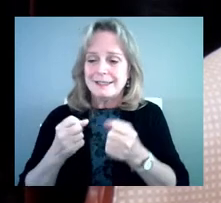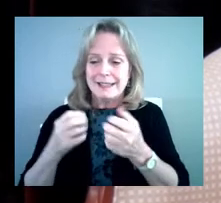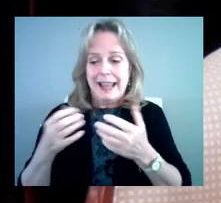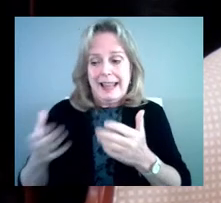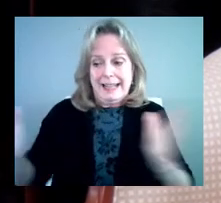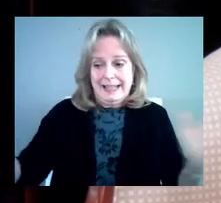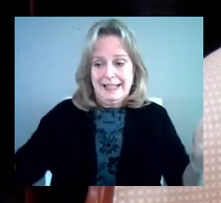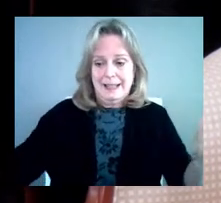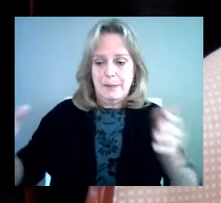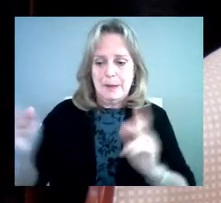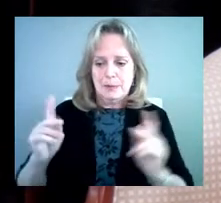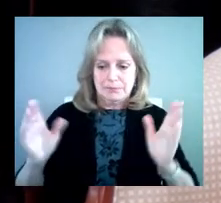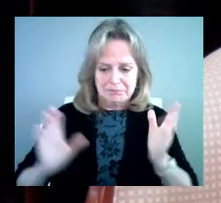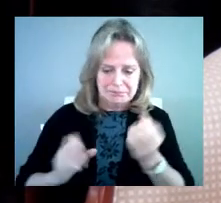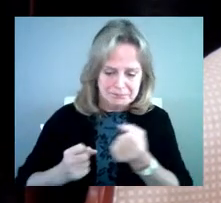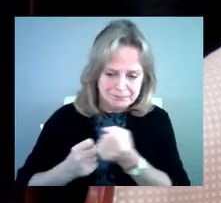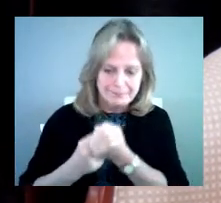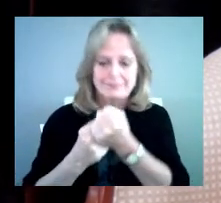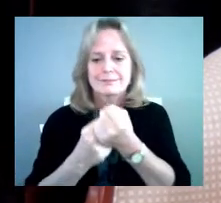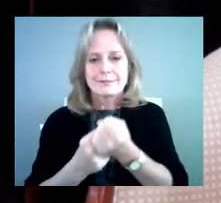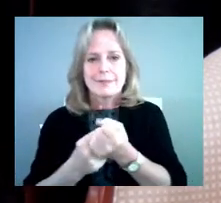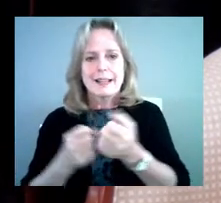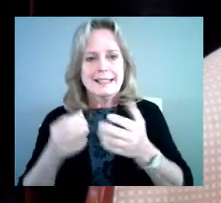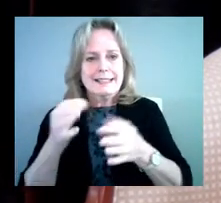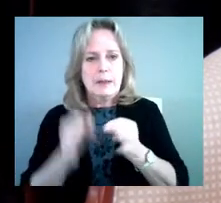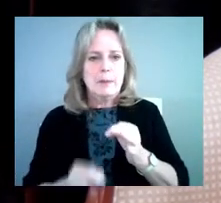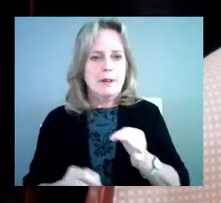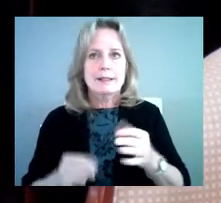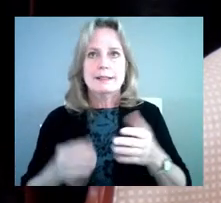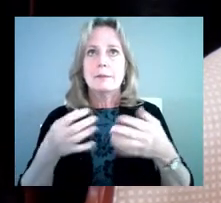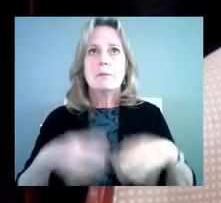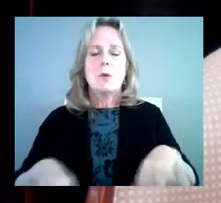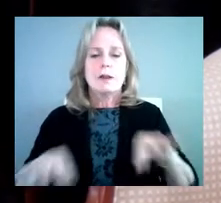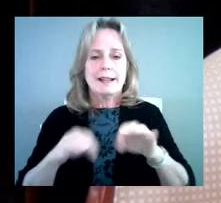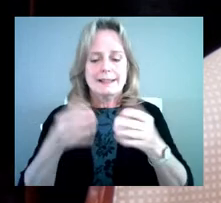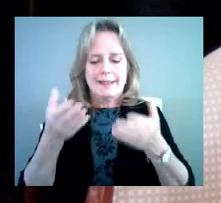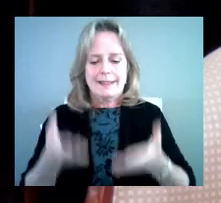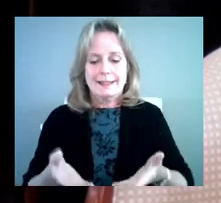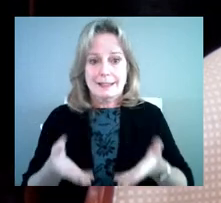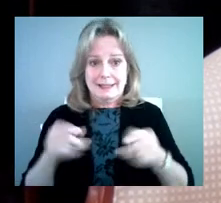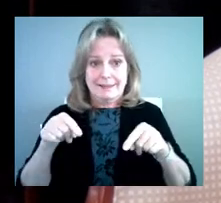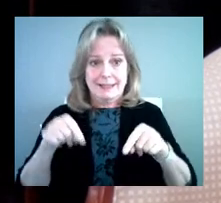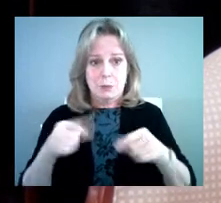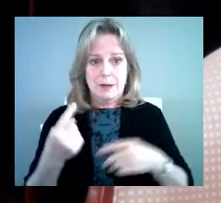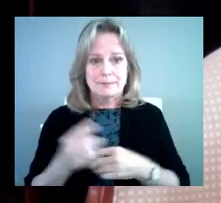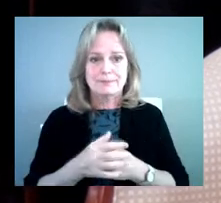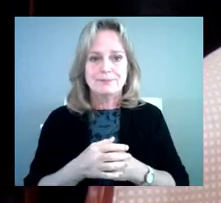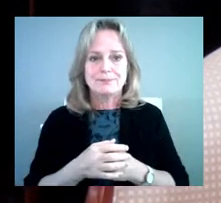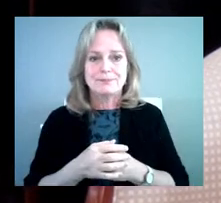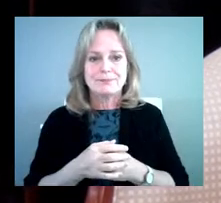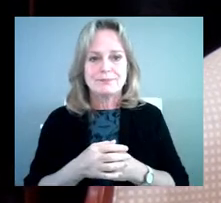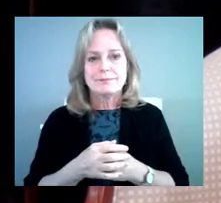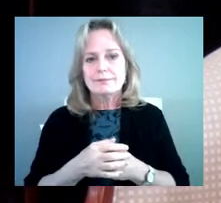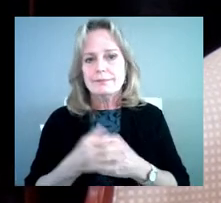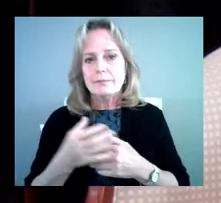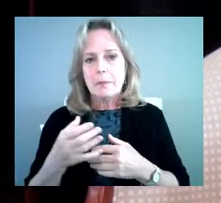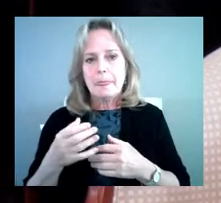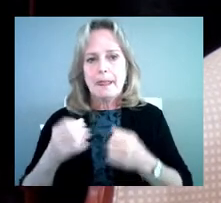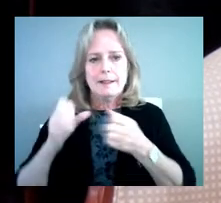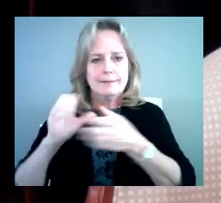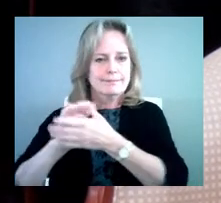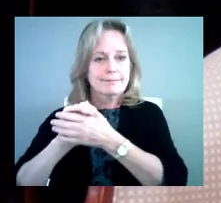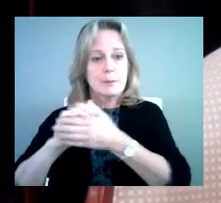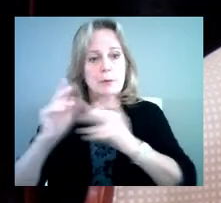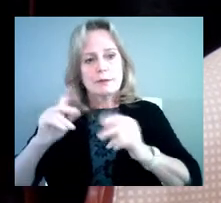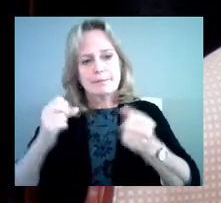an effort and an idea as simple and as essential as this one, and the cheerleader that we're going to